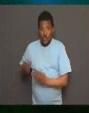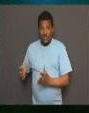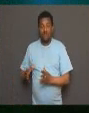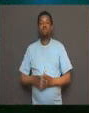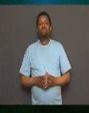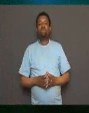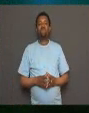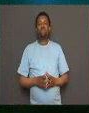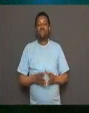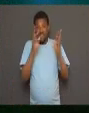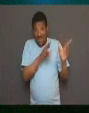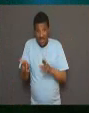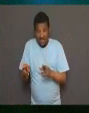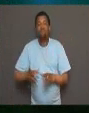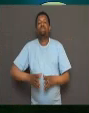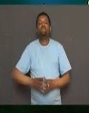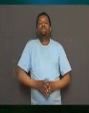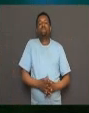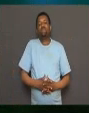Students, let's get ready.